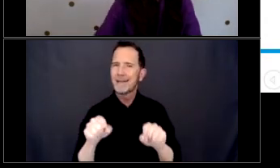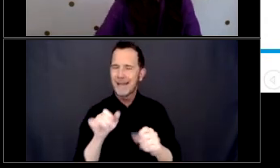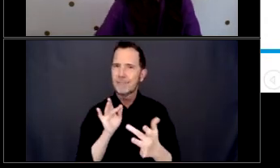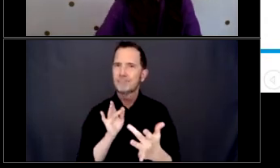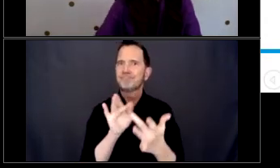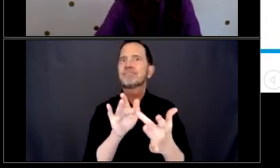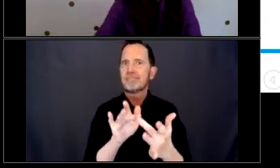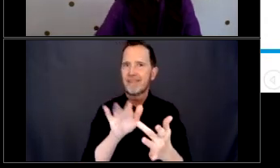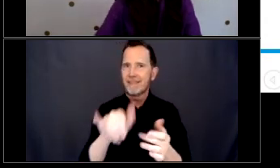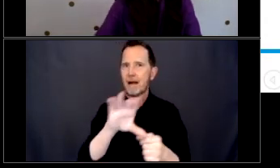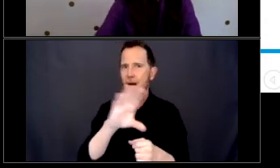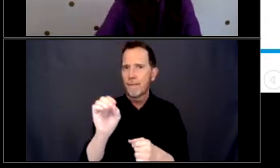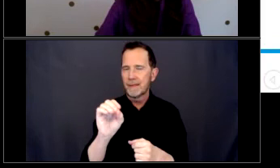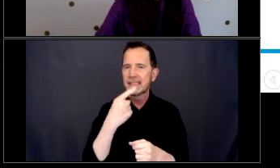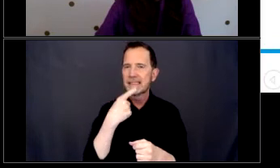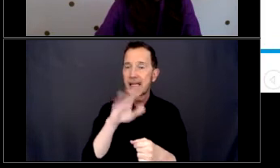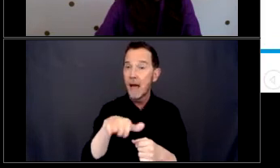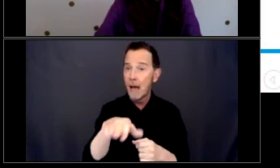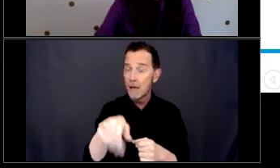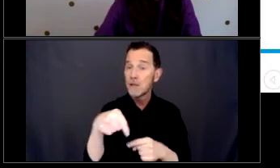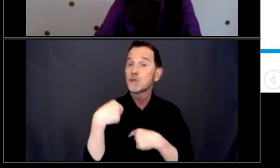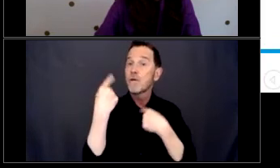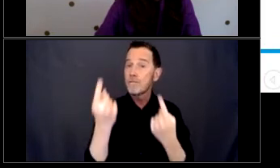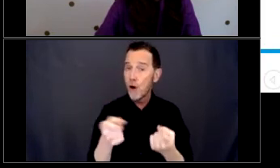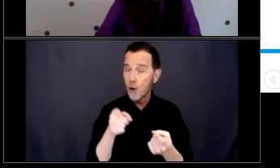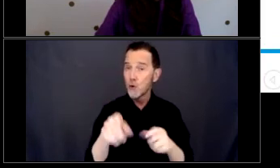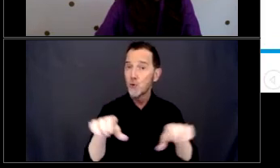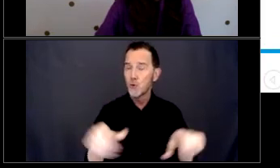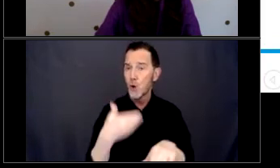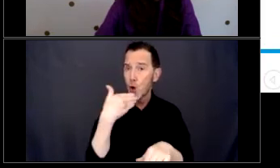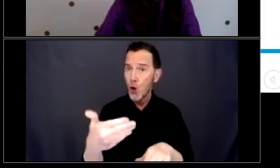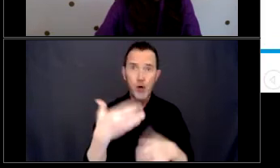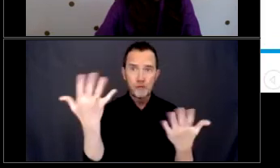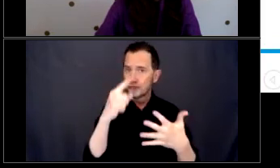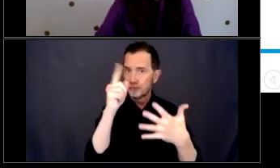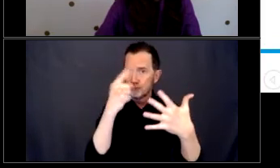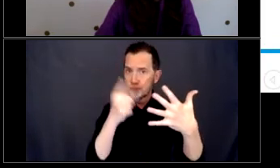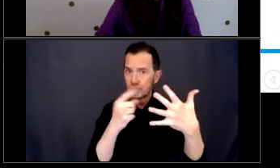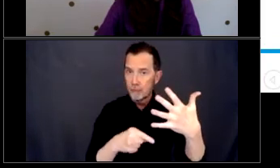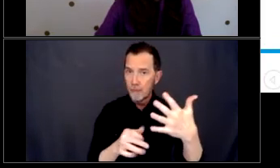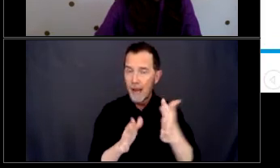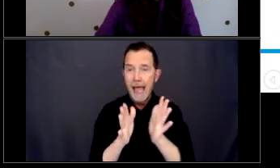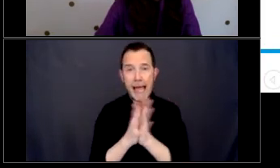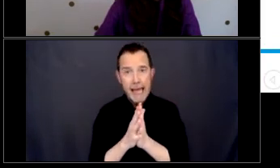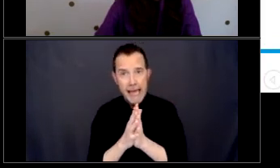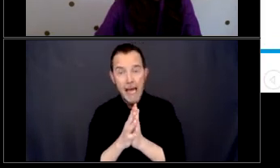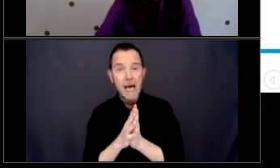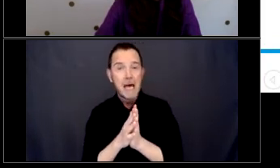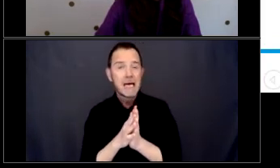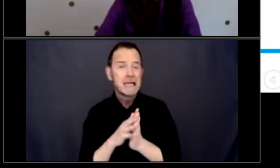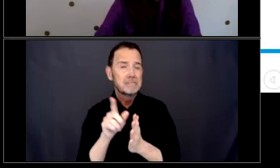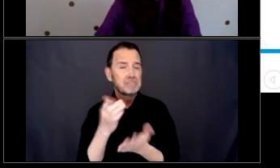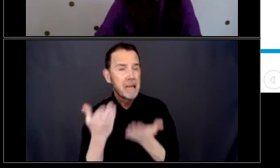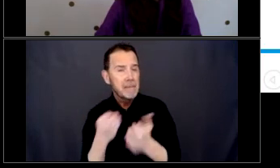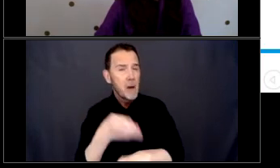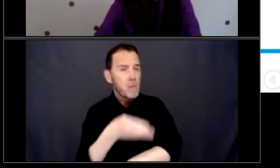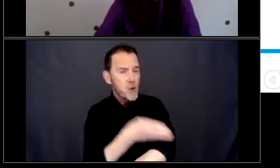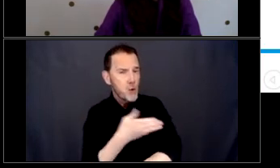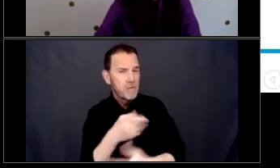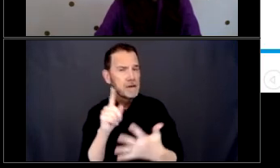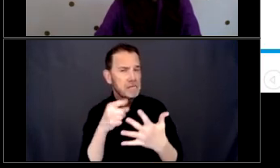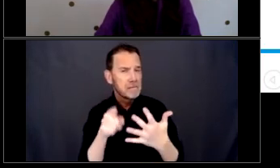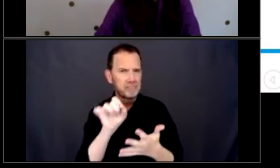are your strengths. Here is what you're doing well. And here are opportunities for success. One